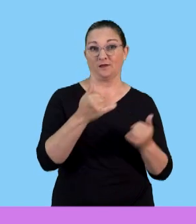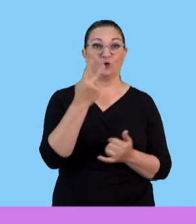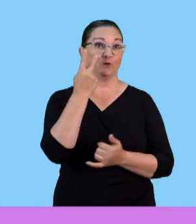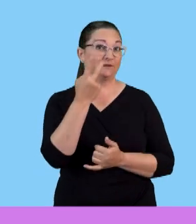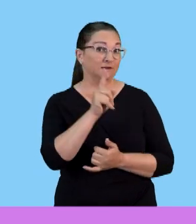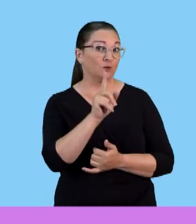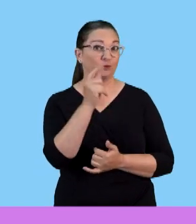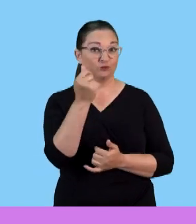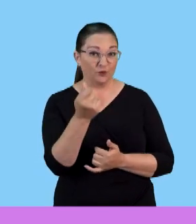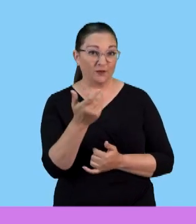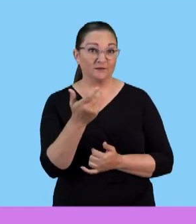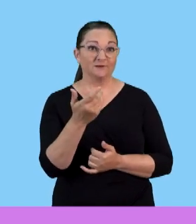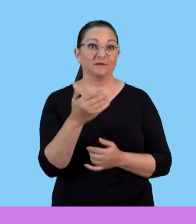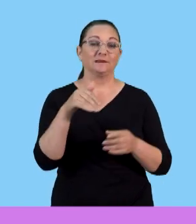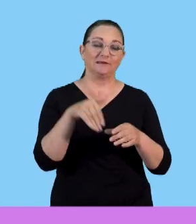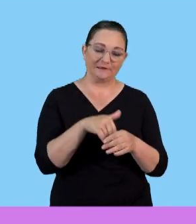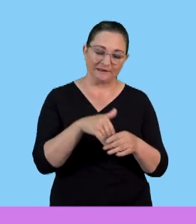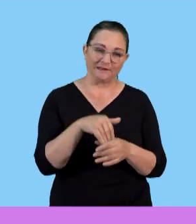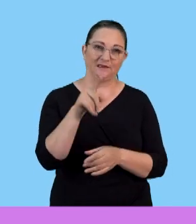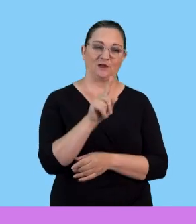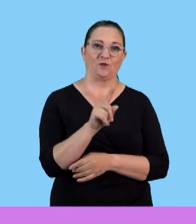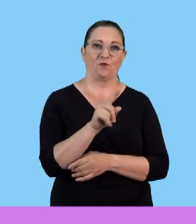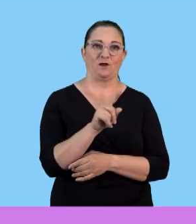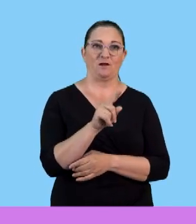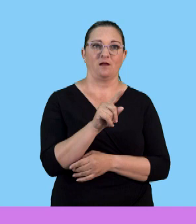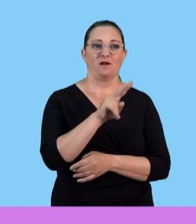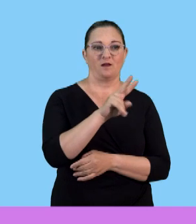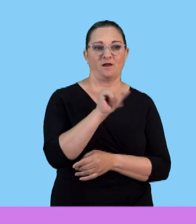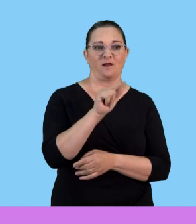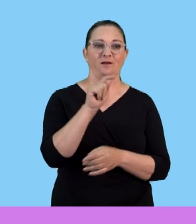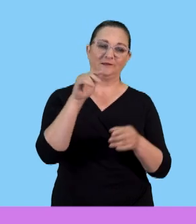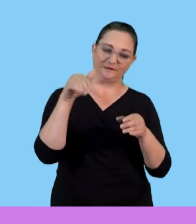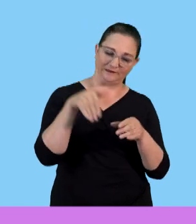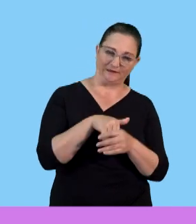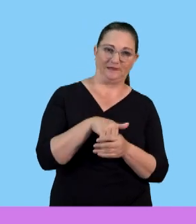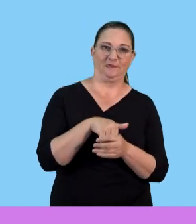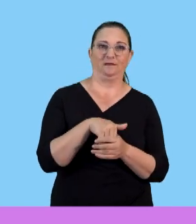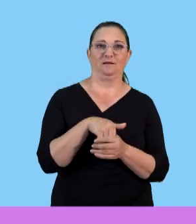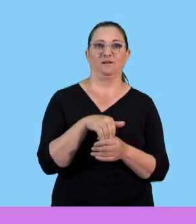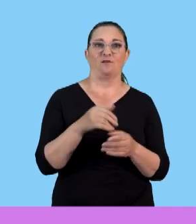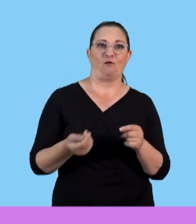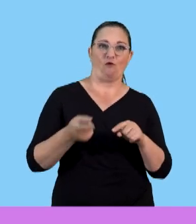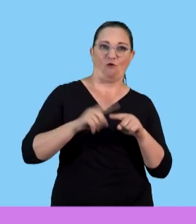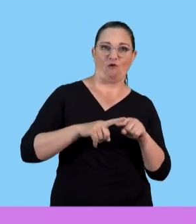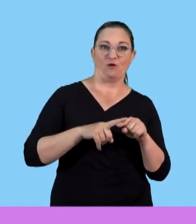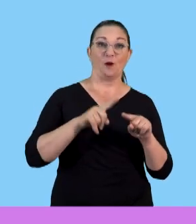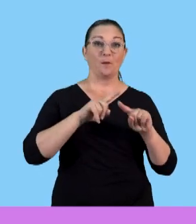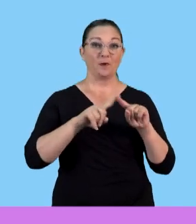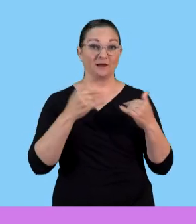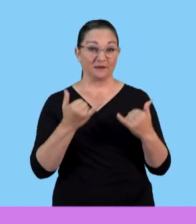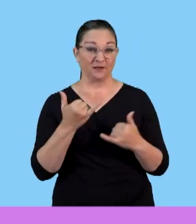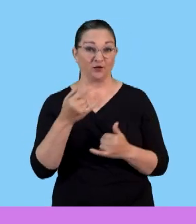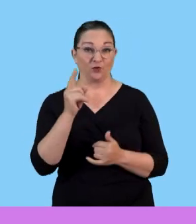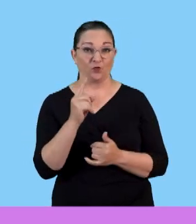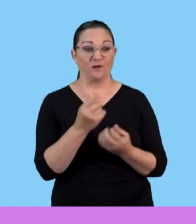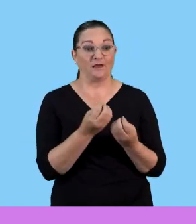price that we see there, it already includes what? VAT, or VAT is already being added on this price. So we